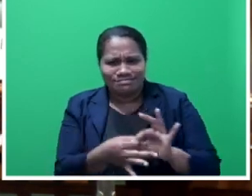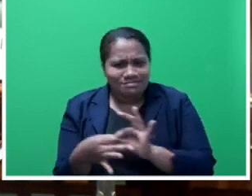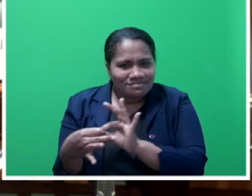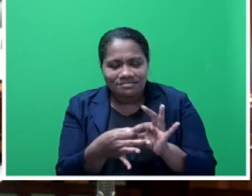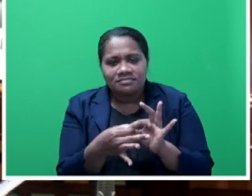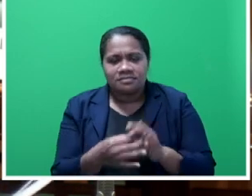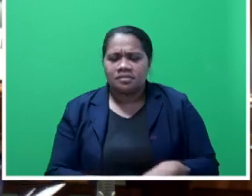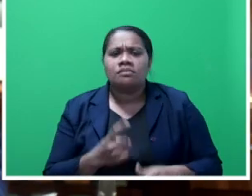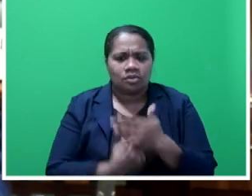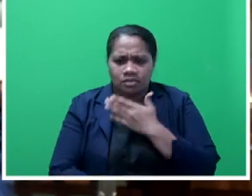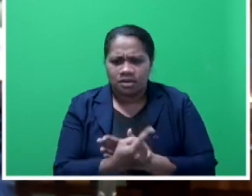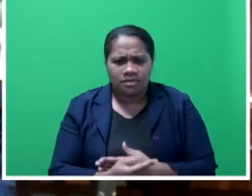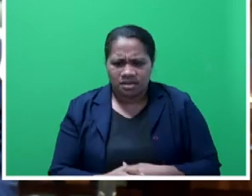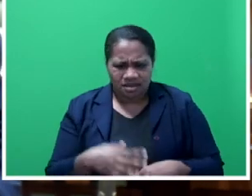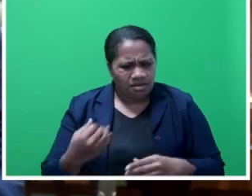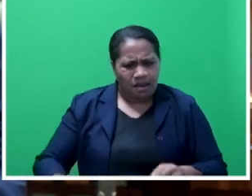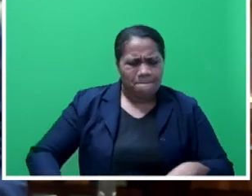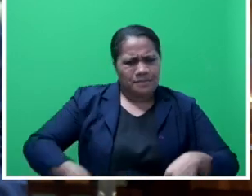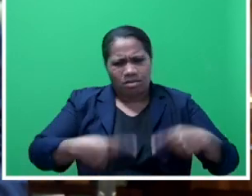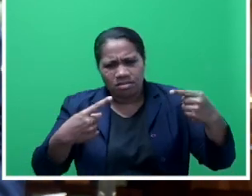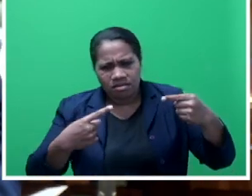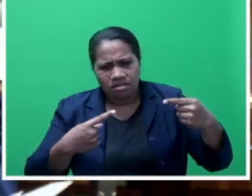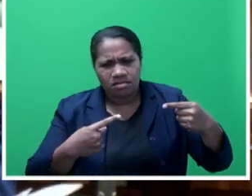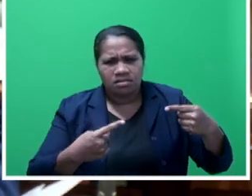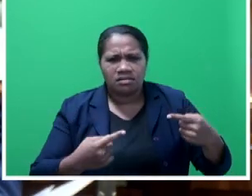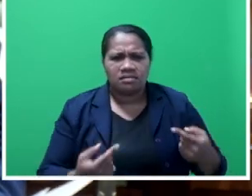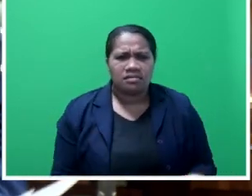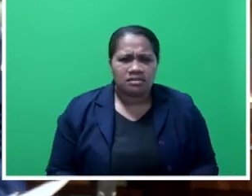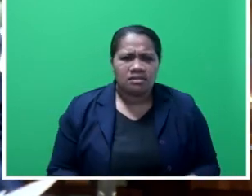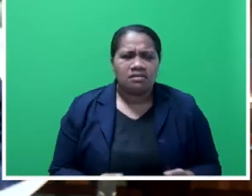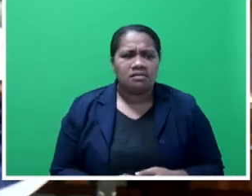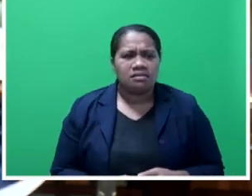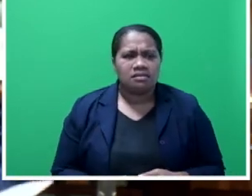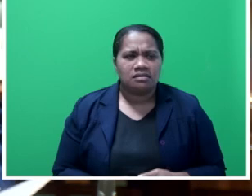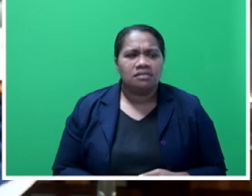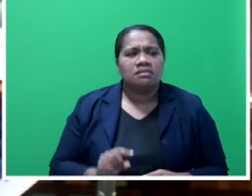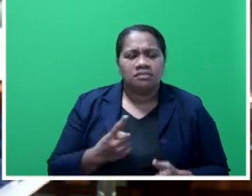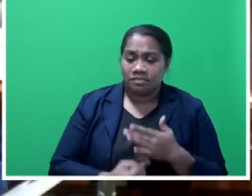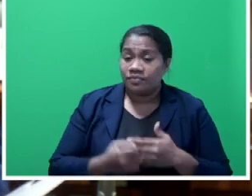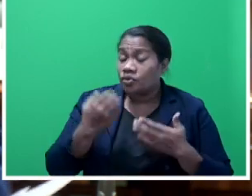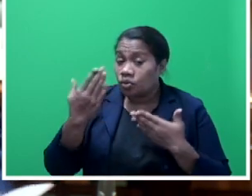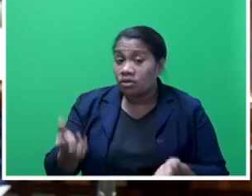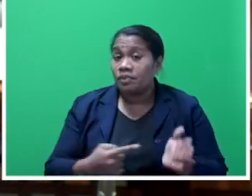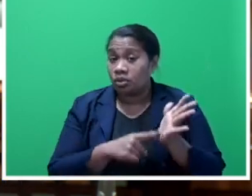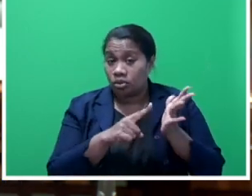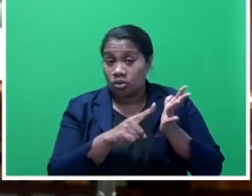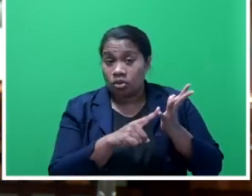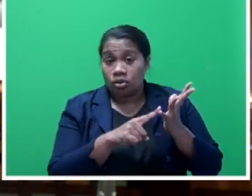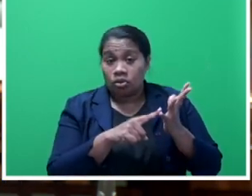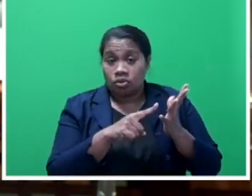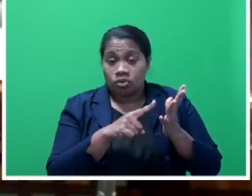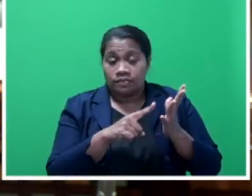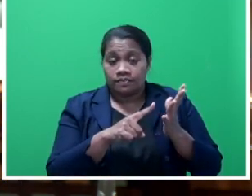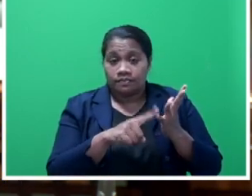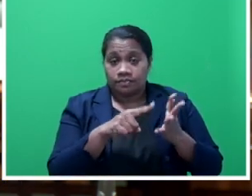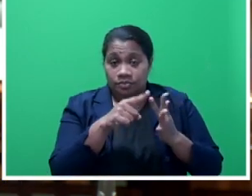Diametrically opposed. Mr. Speaker, sir, I highlighted some of these. Honourable Tuisawa was talking about, the New Zealand